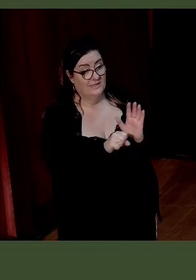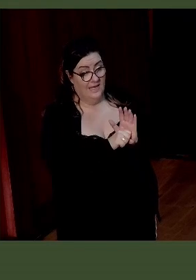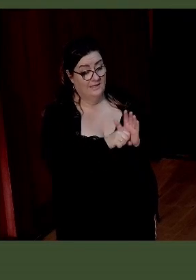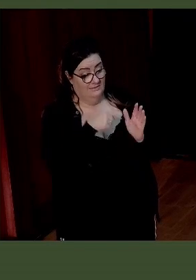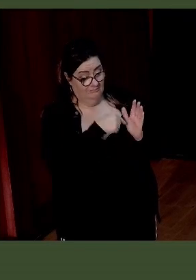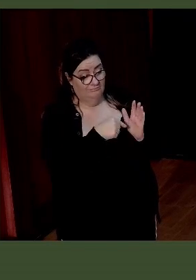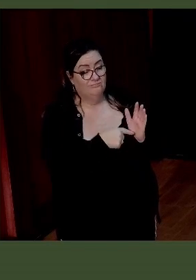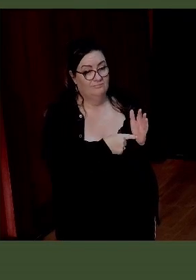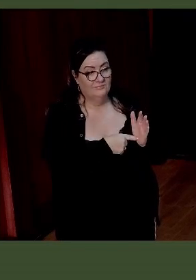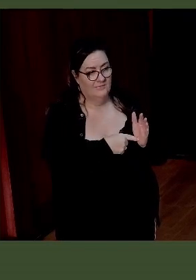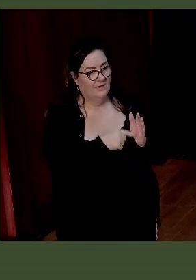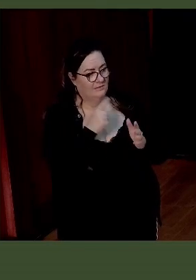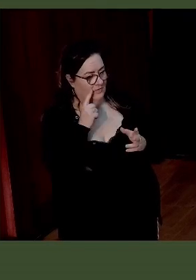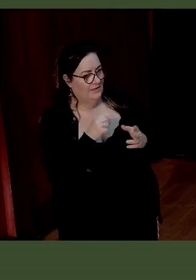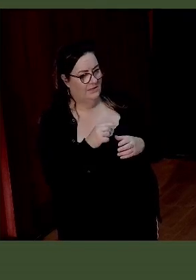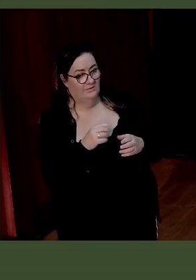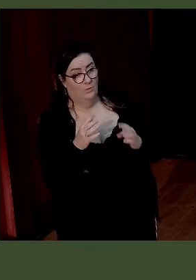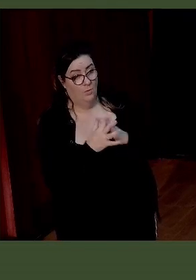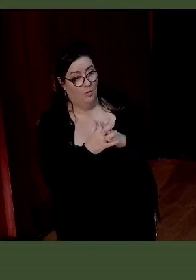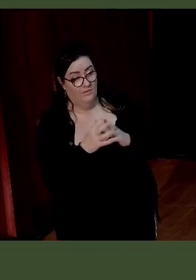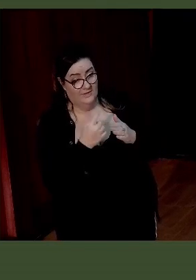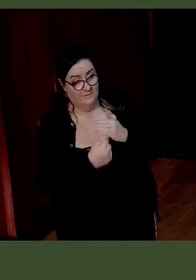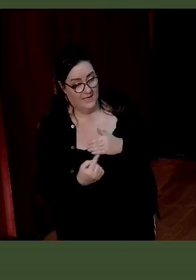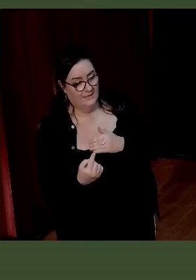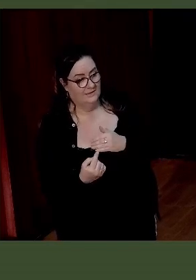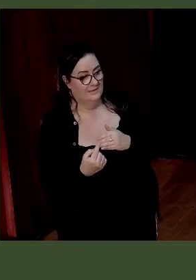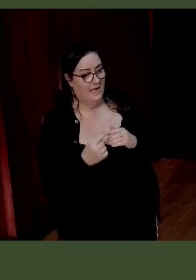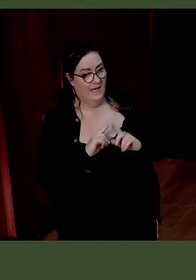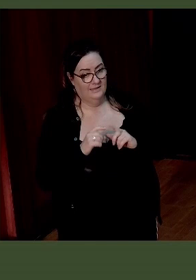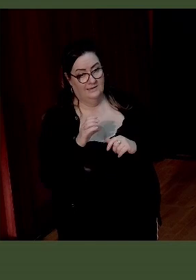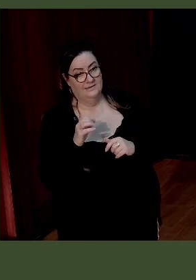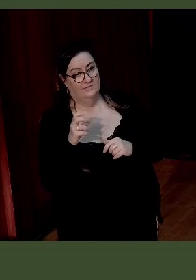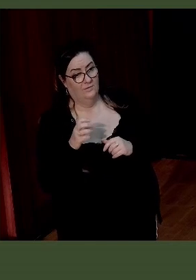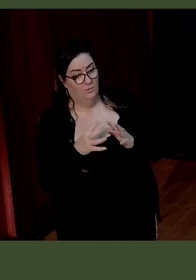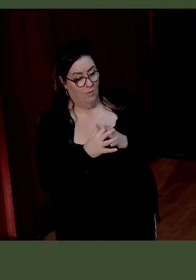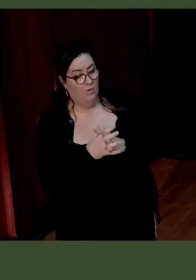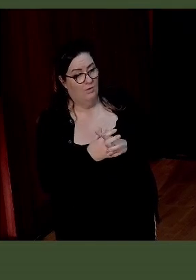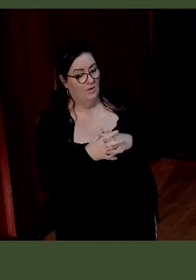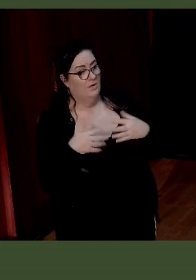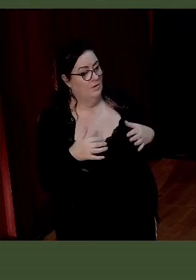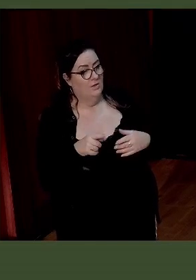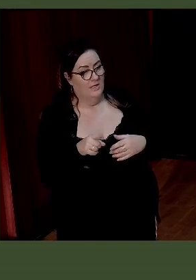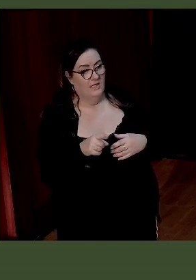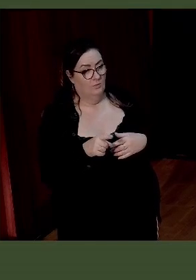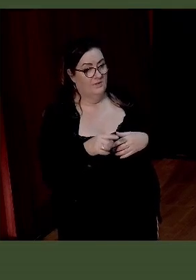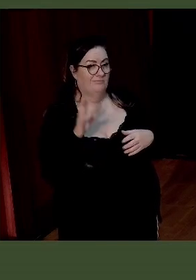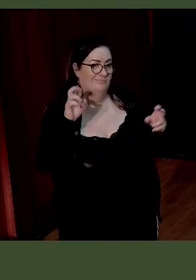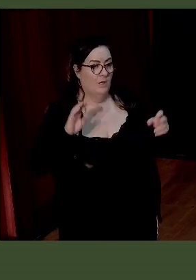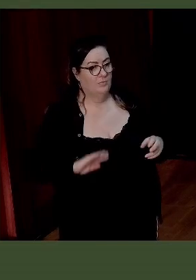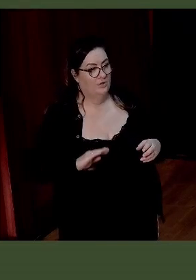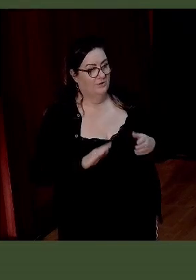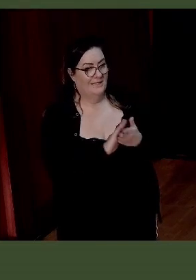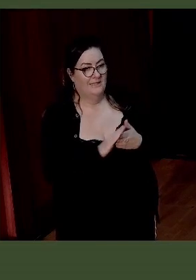be seen as a response to the chaos of the War of Independence and the bitter conflicts of the Civil War. It was not only brother against brother,